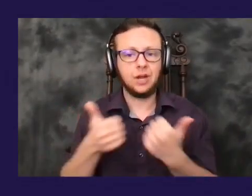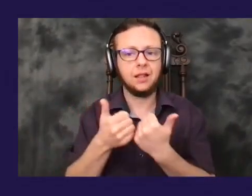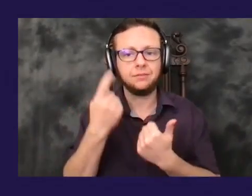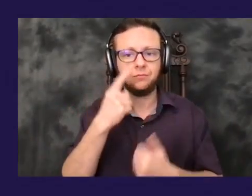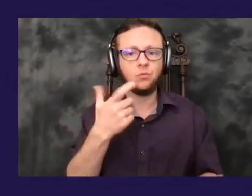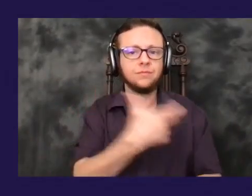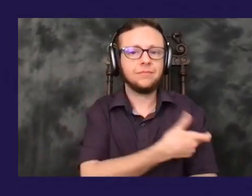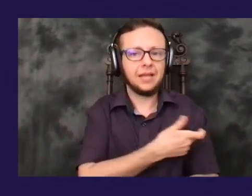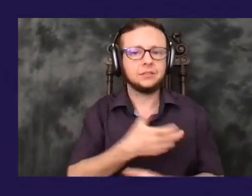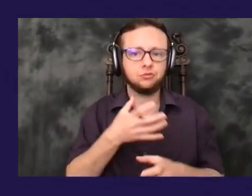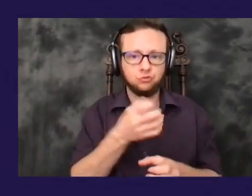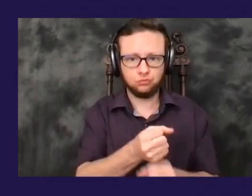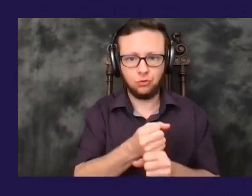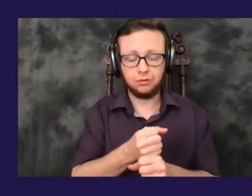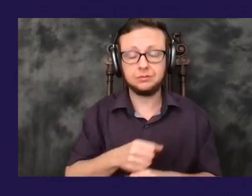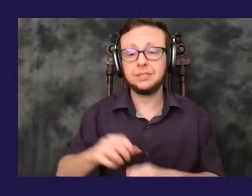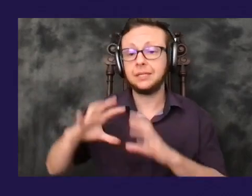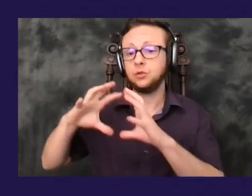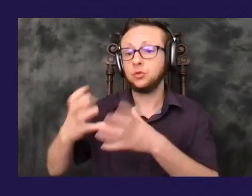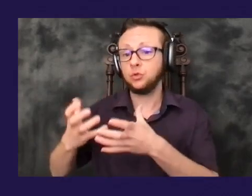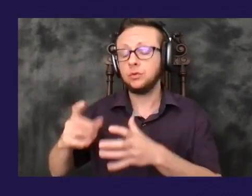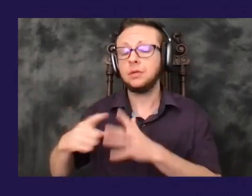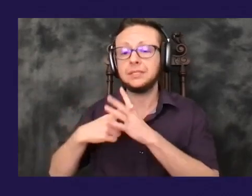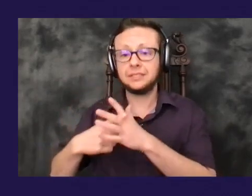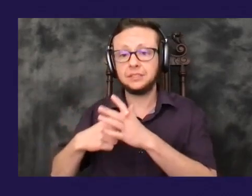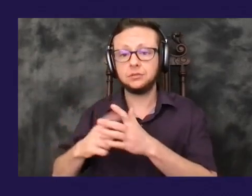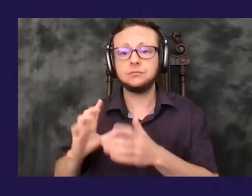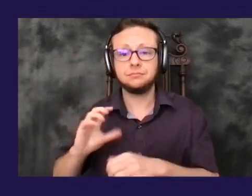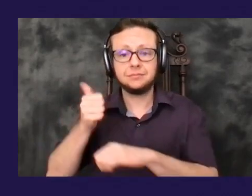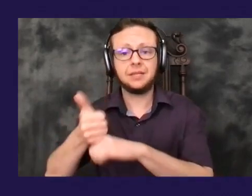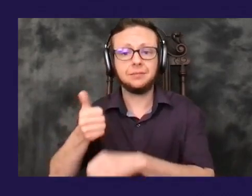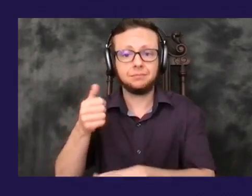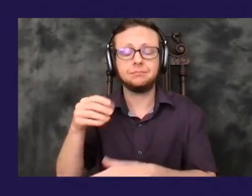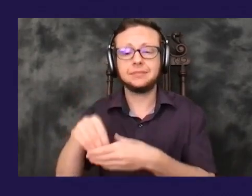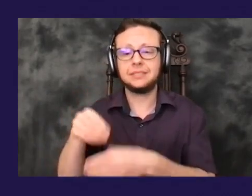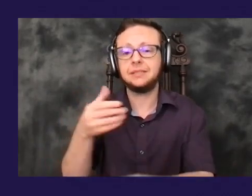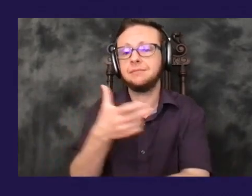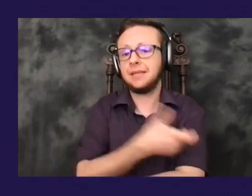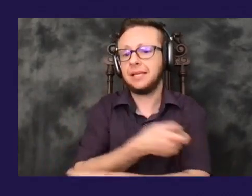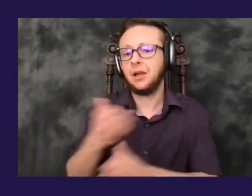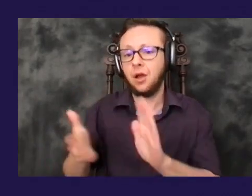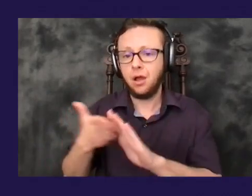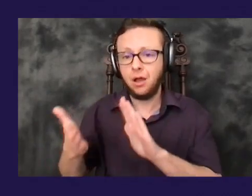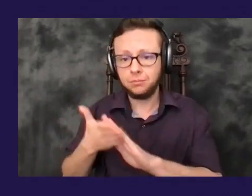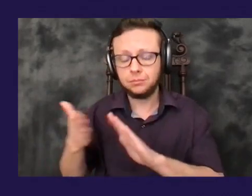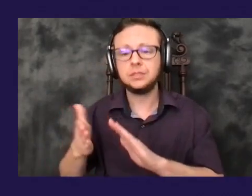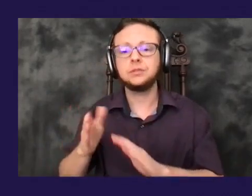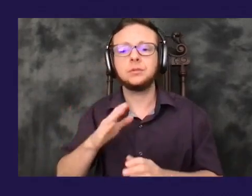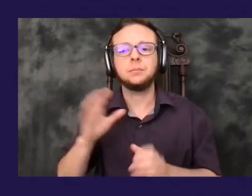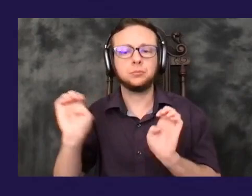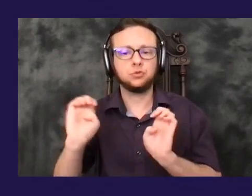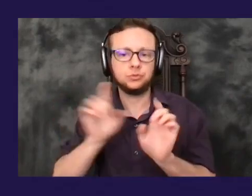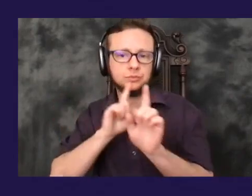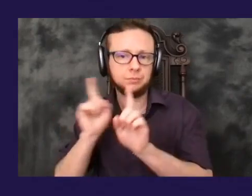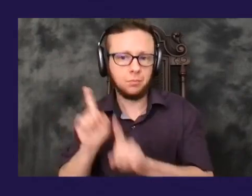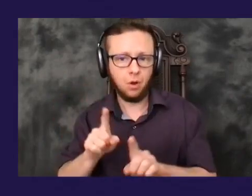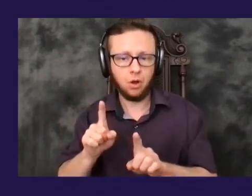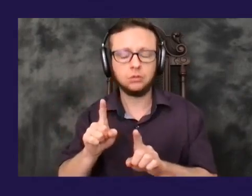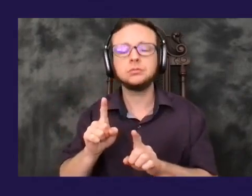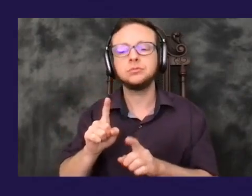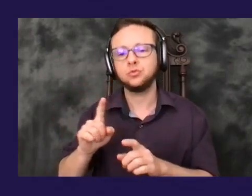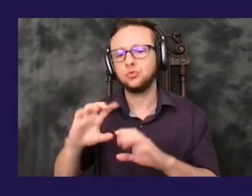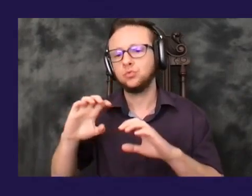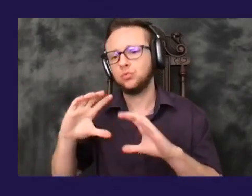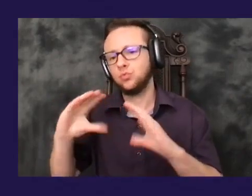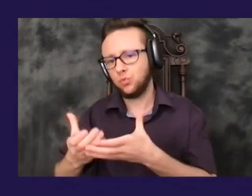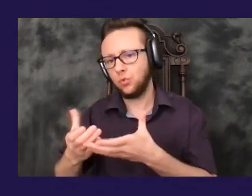The unit was initially located within the Vaccine Operations Emergency Response Group, but eventually moved to the